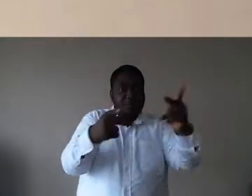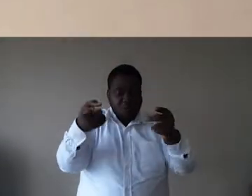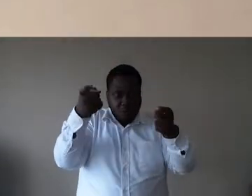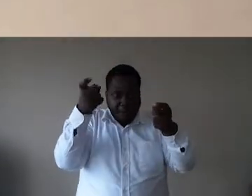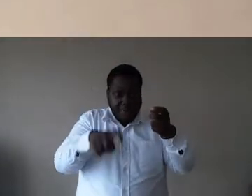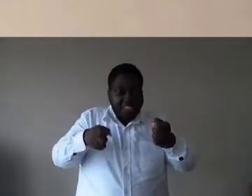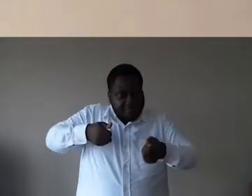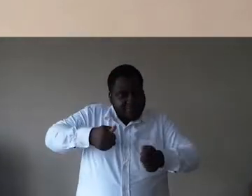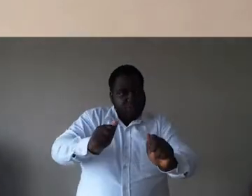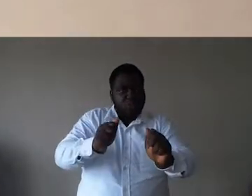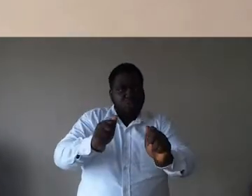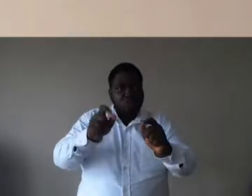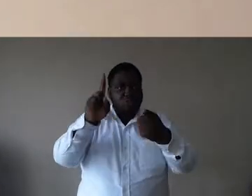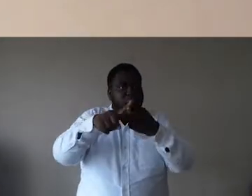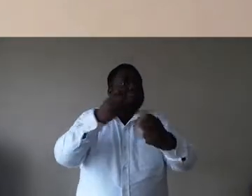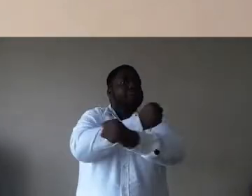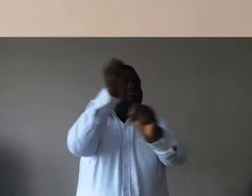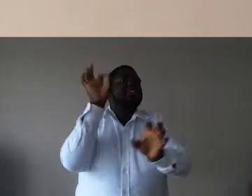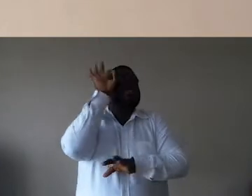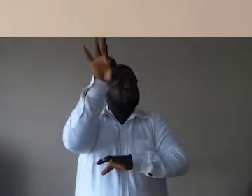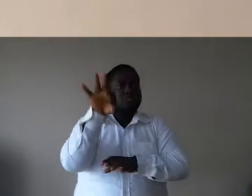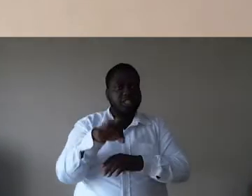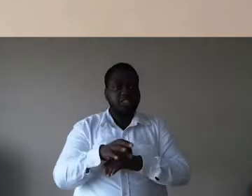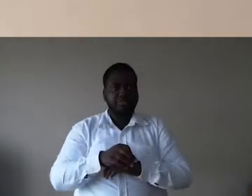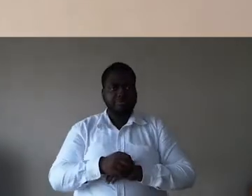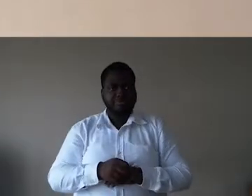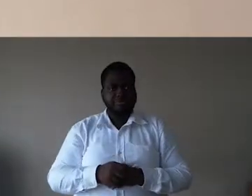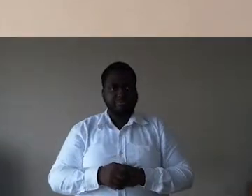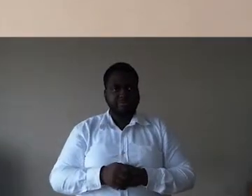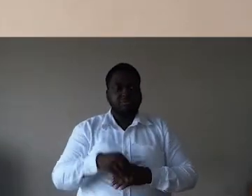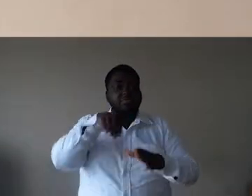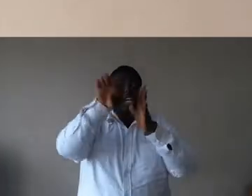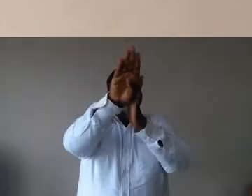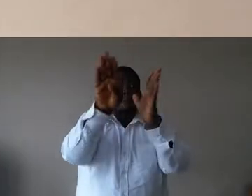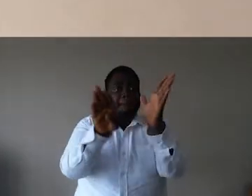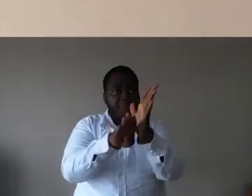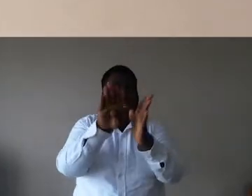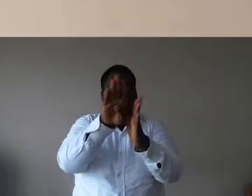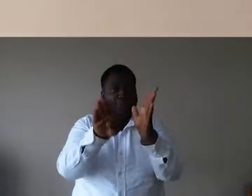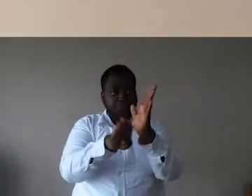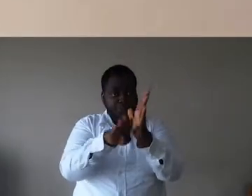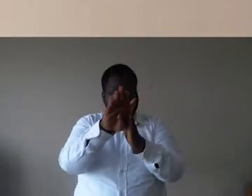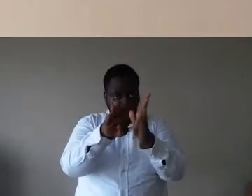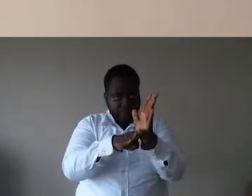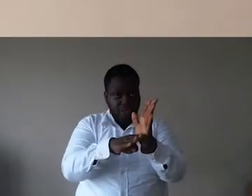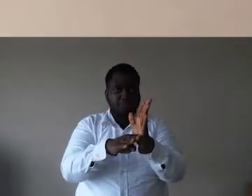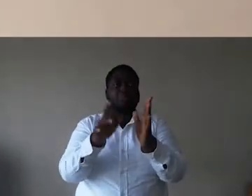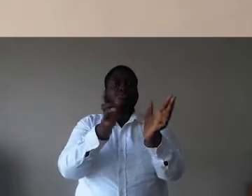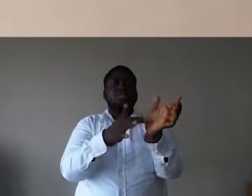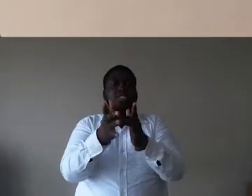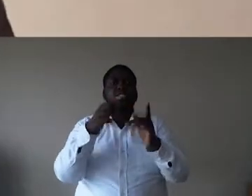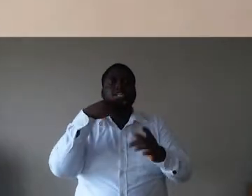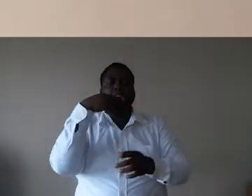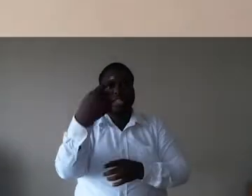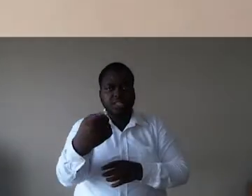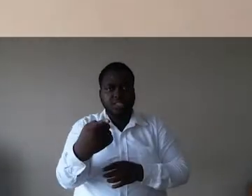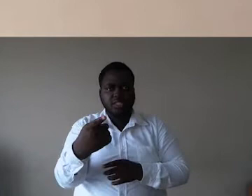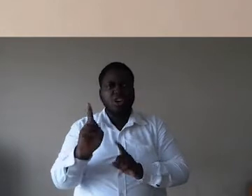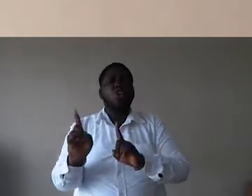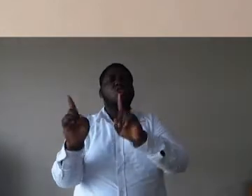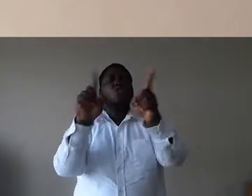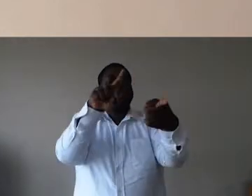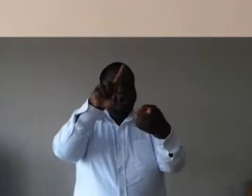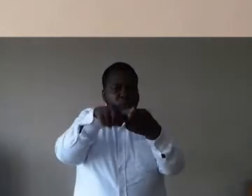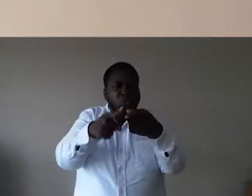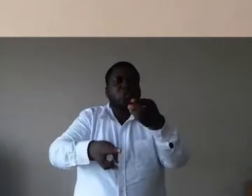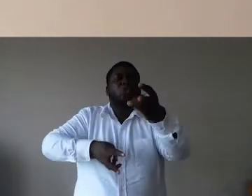otherwise. When we look through the scriptures, in Mark chapter 16, verse 15 to the verse 16, Jesus Christ said, go into the